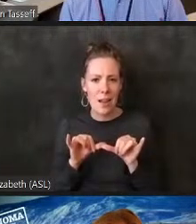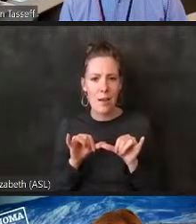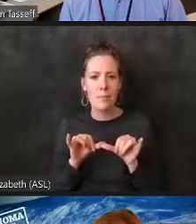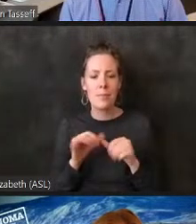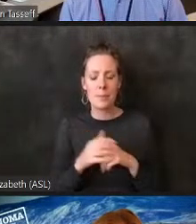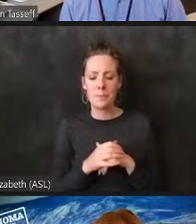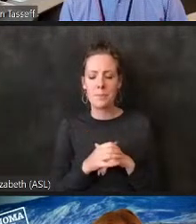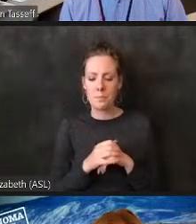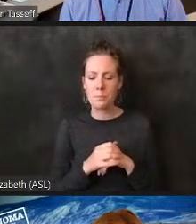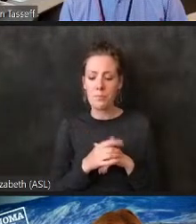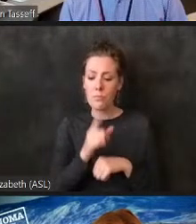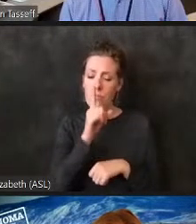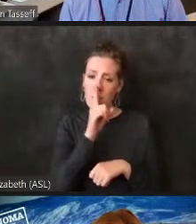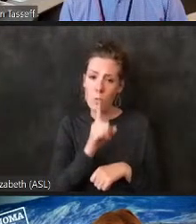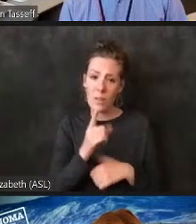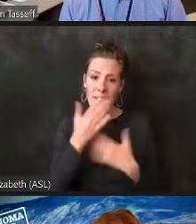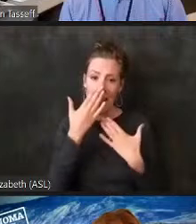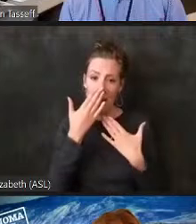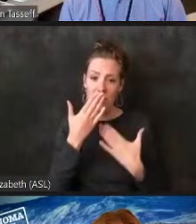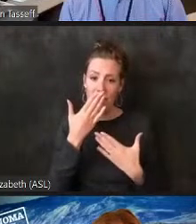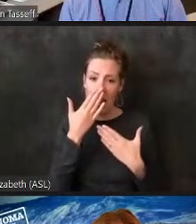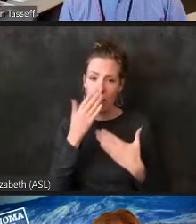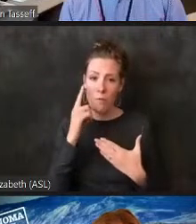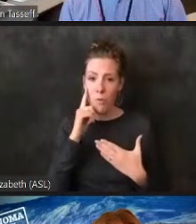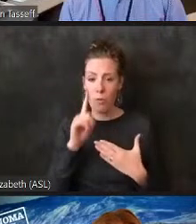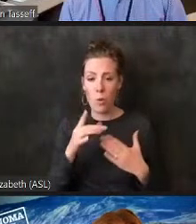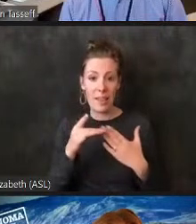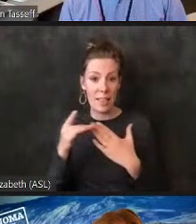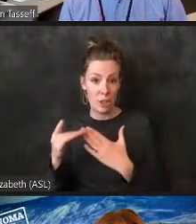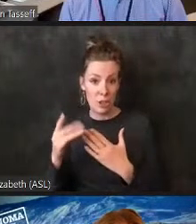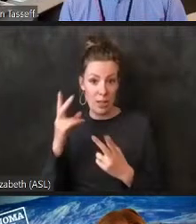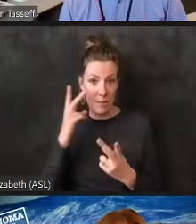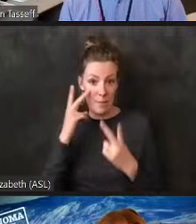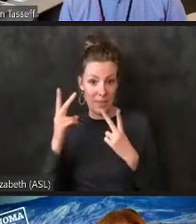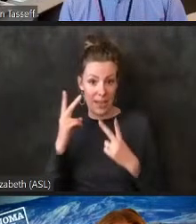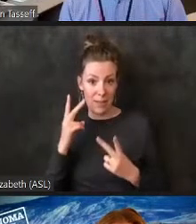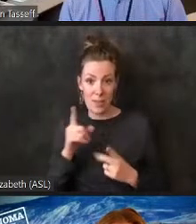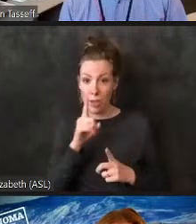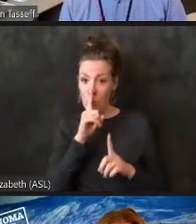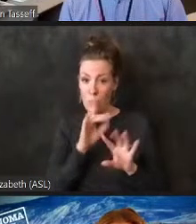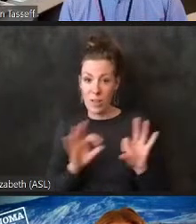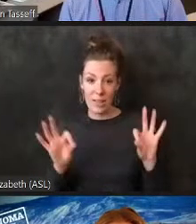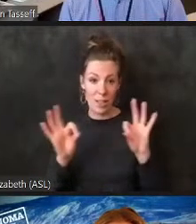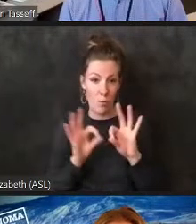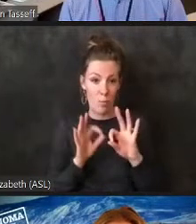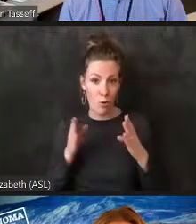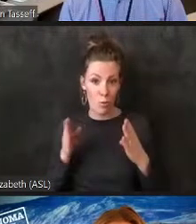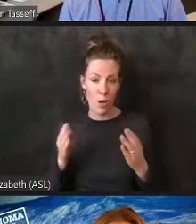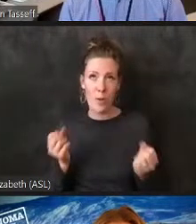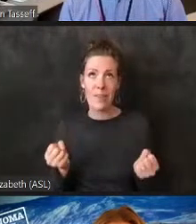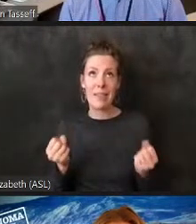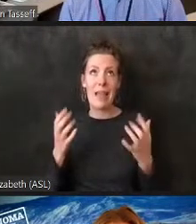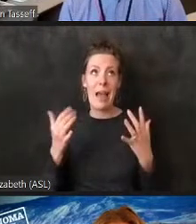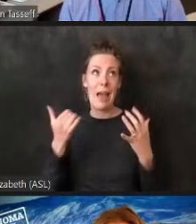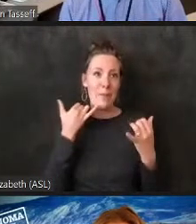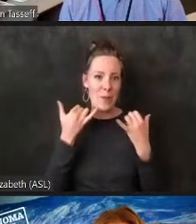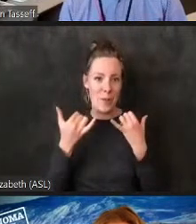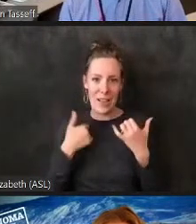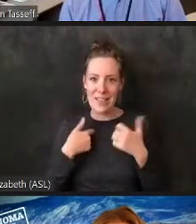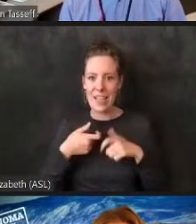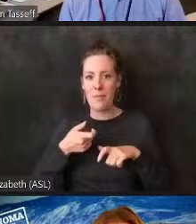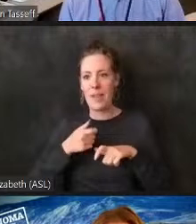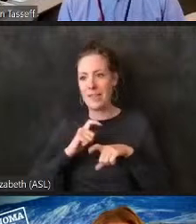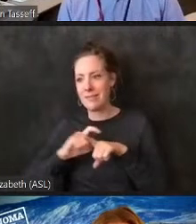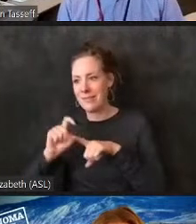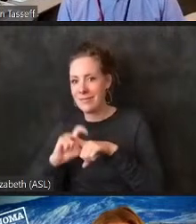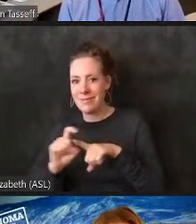que las estructuras que hay ahorita se encarguen de cuidar todo eso, ¿verdad? Pero simplemente también de que nosotros hagamos un alcance a